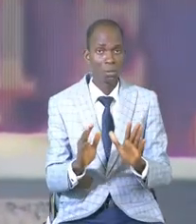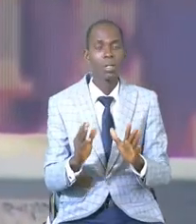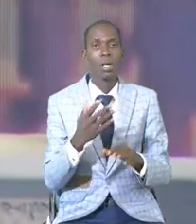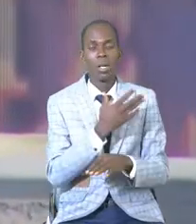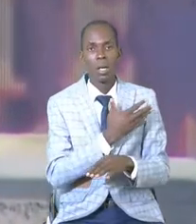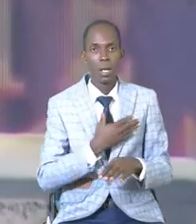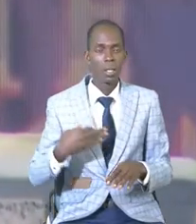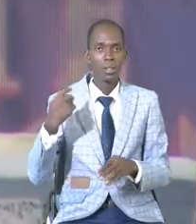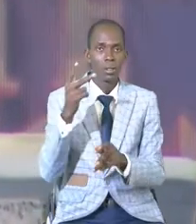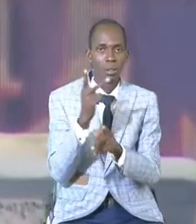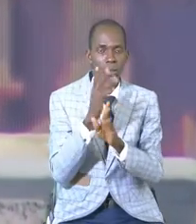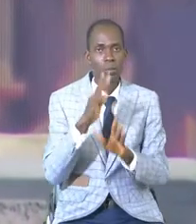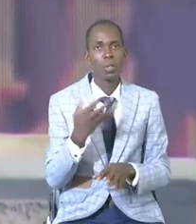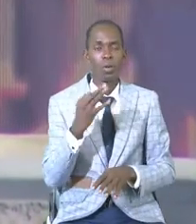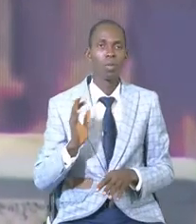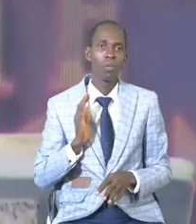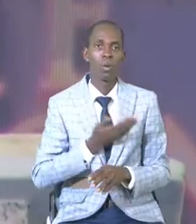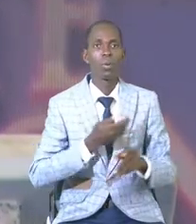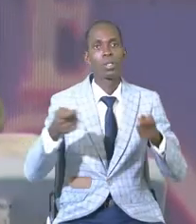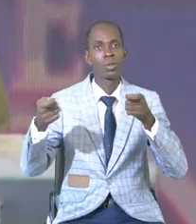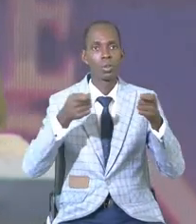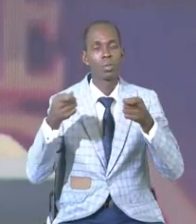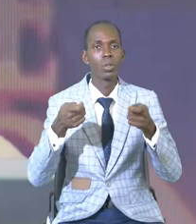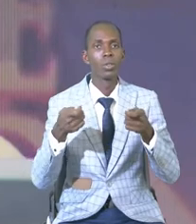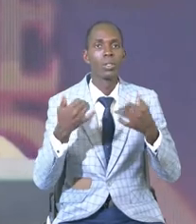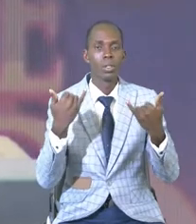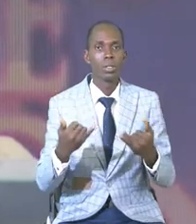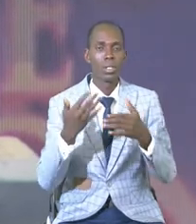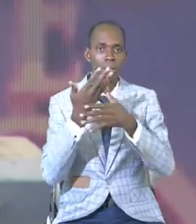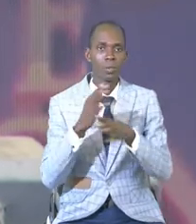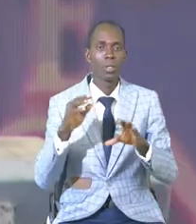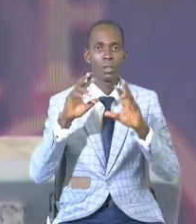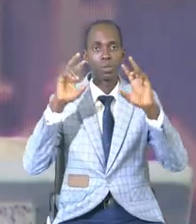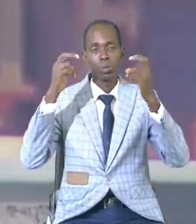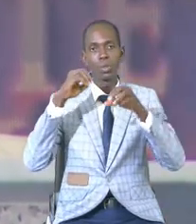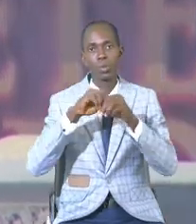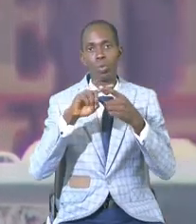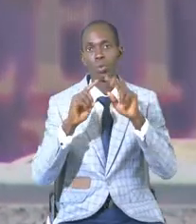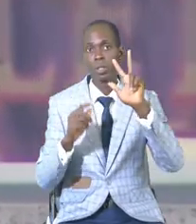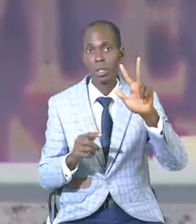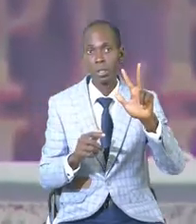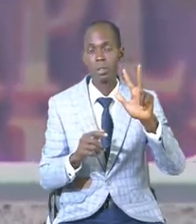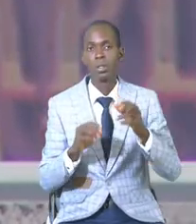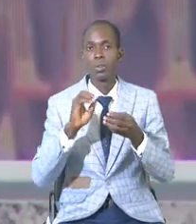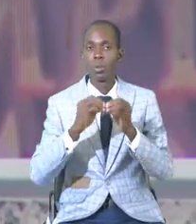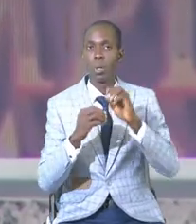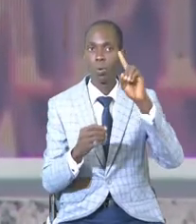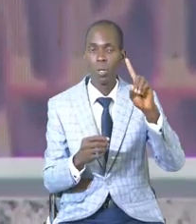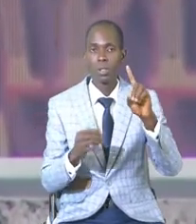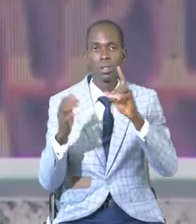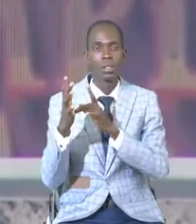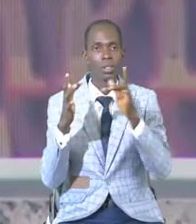our dominion. I'm going to divide the message to three parts. Number one, Jesus the Son,